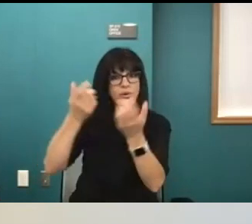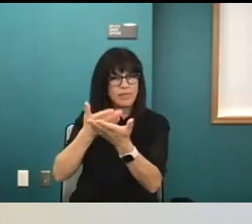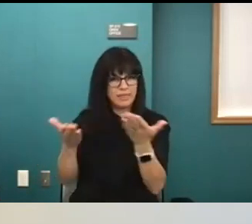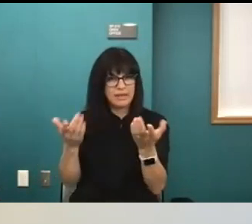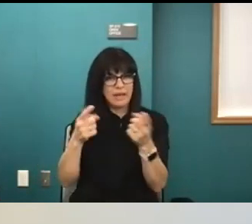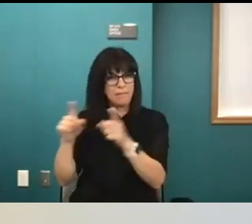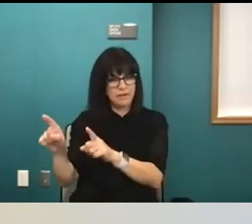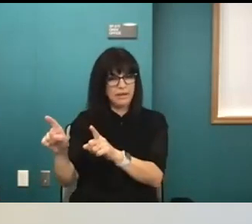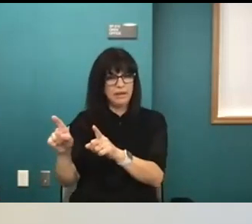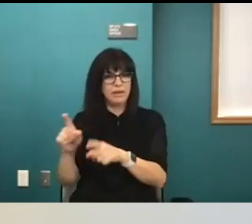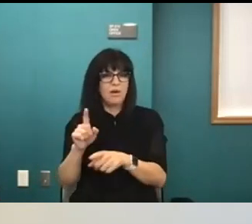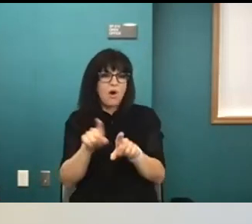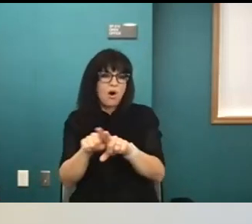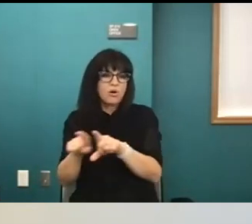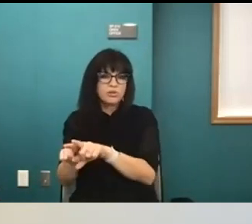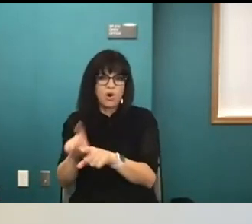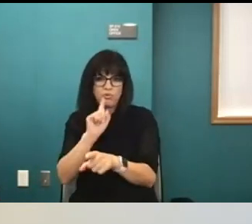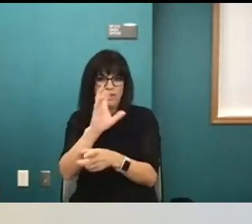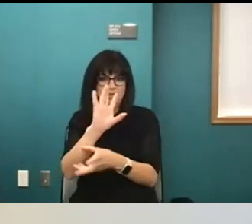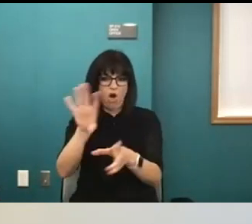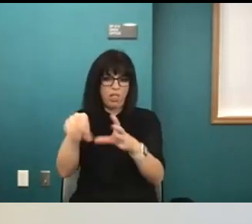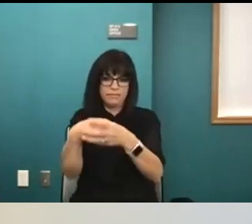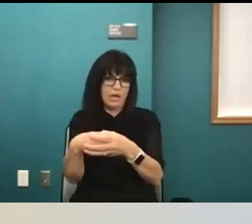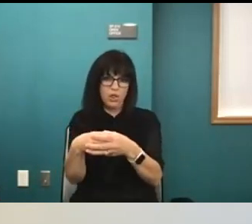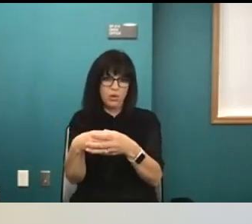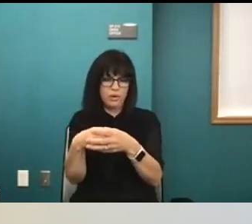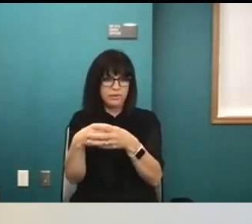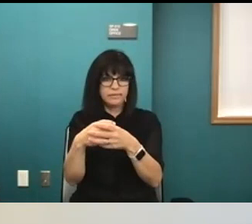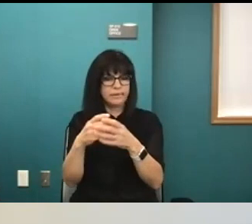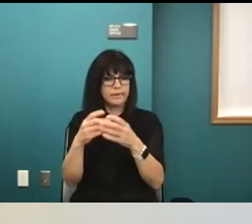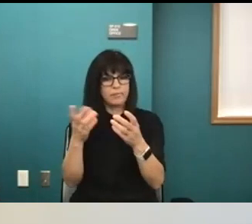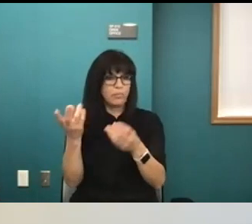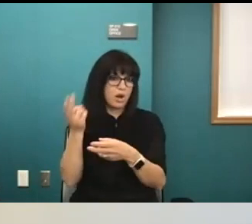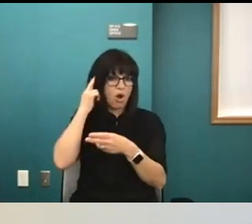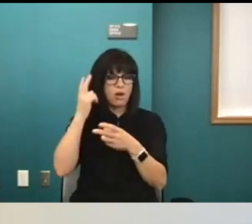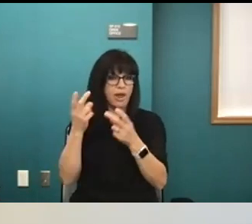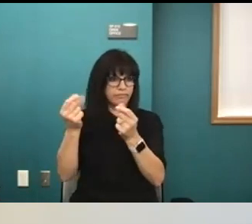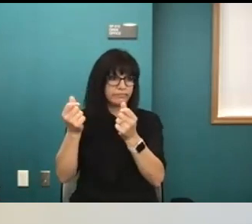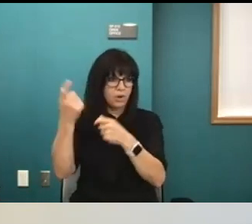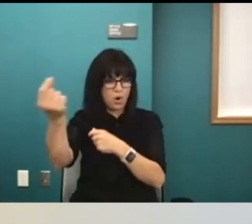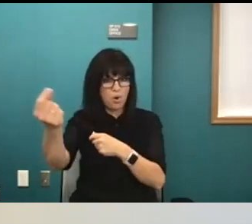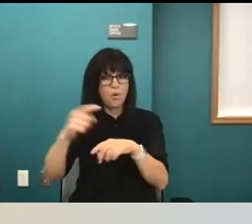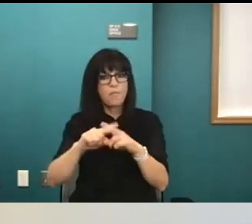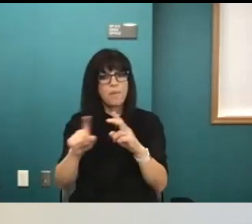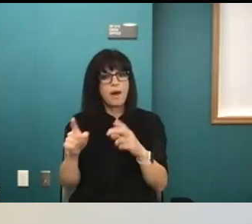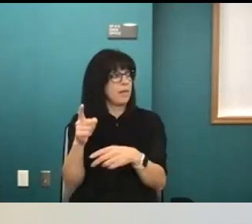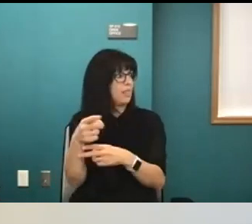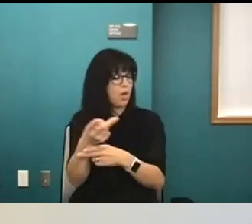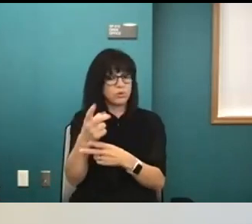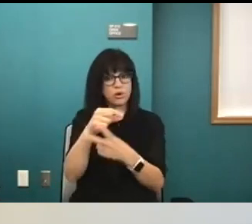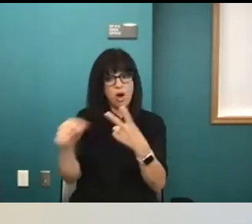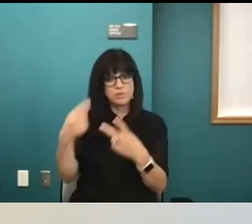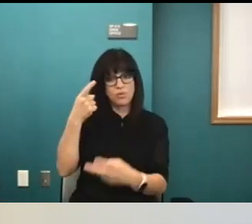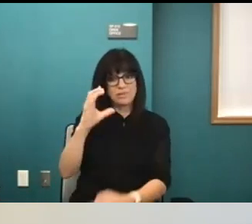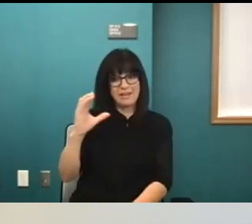And just because it's an all-in-one option. People like that they can put it on and go. So those are both the options for the CI side